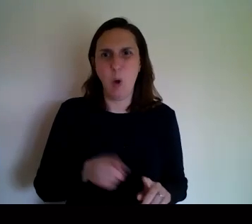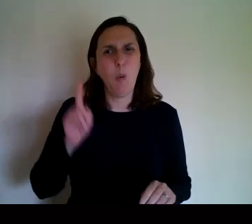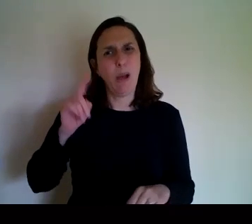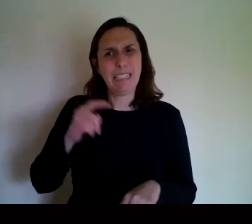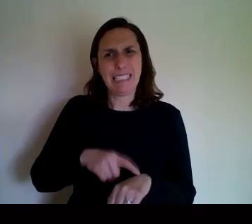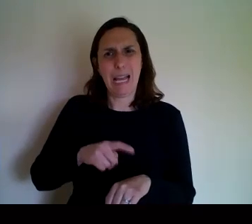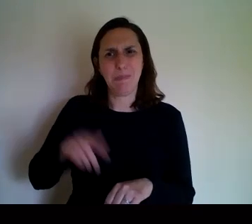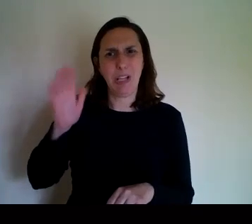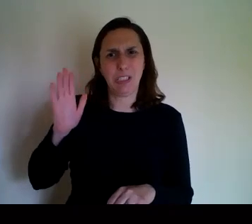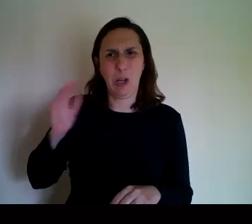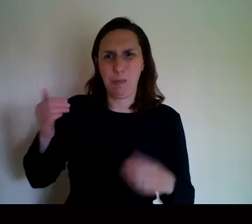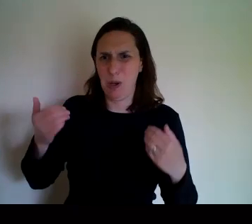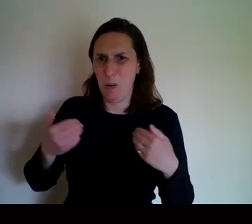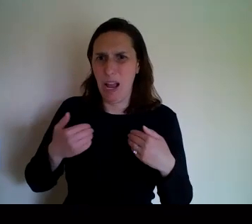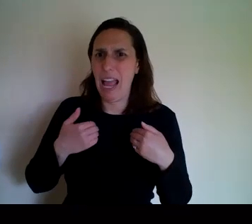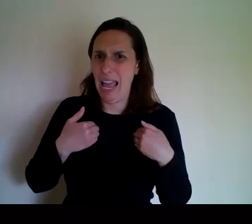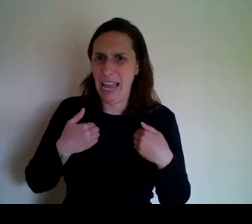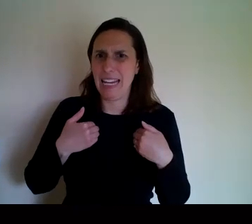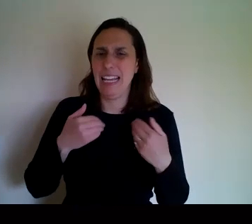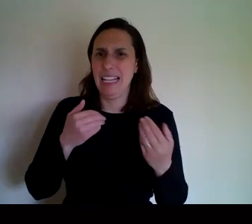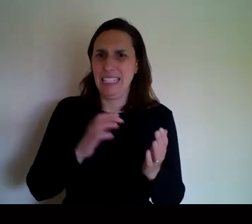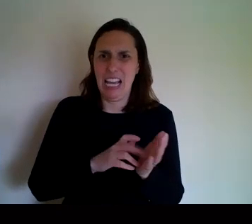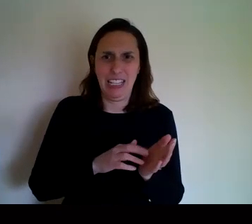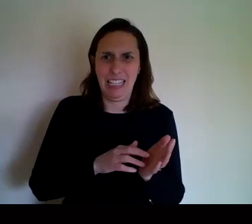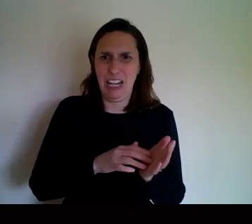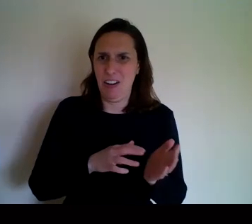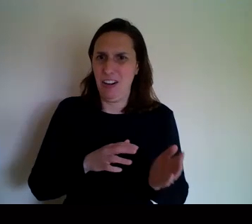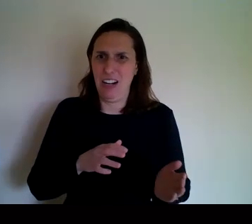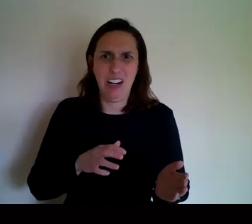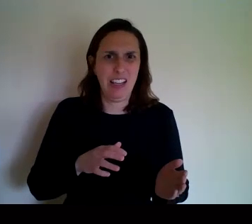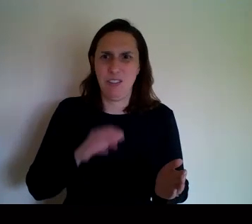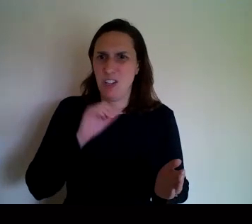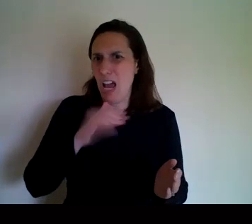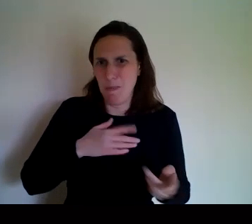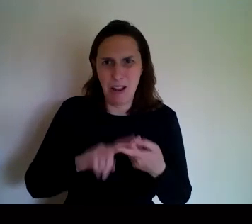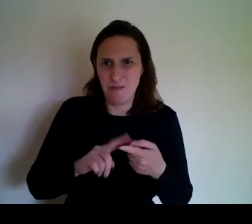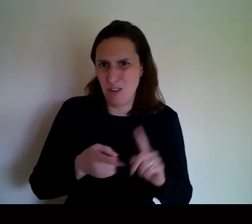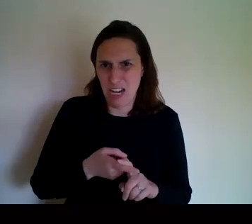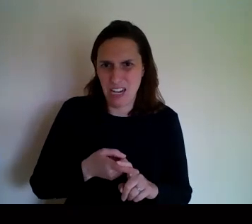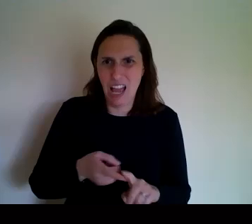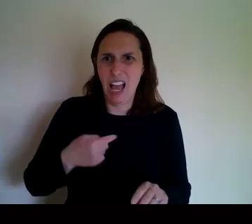over the head with numbers. He tended to do it when I was asleep.